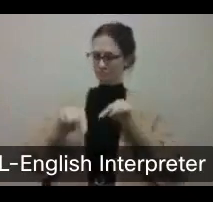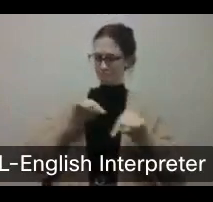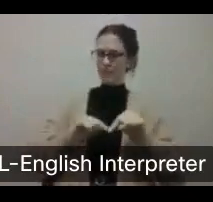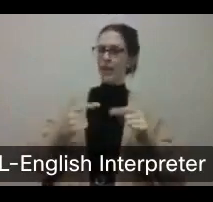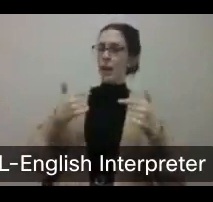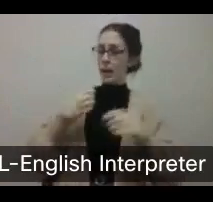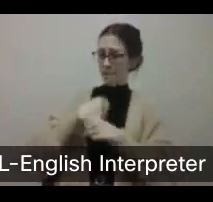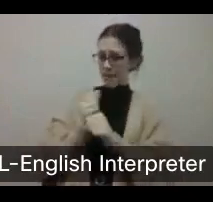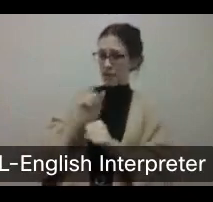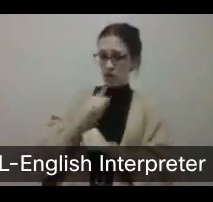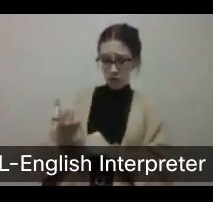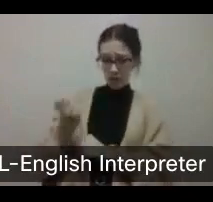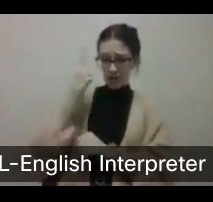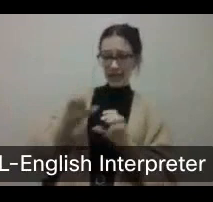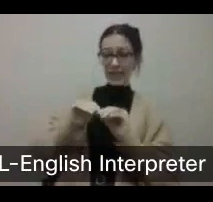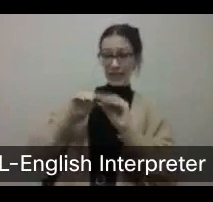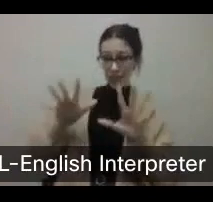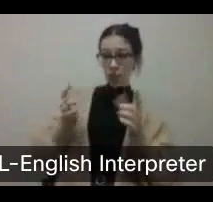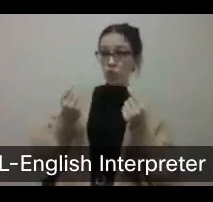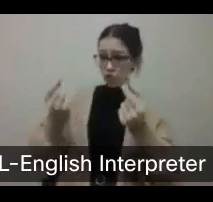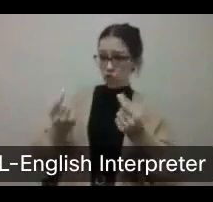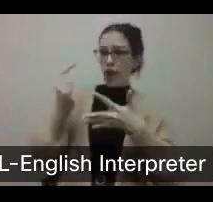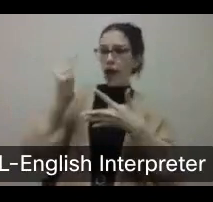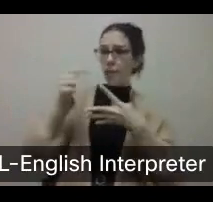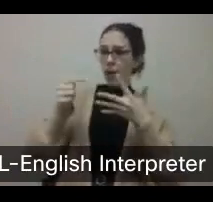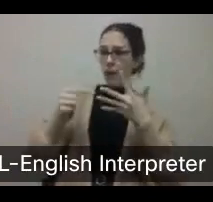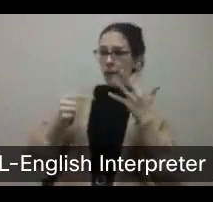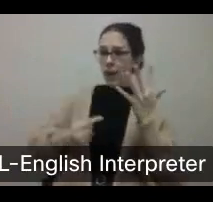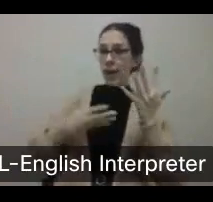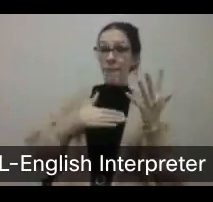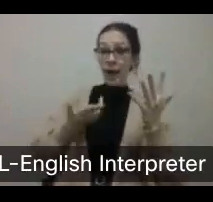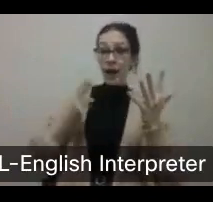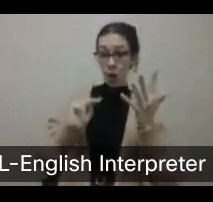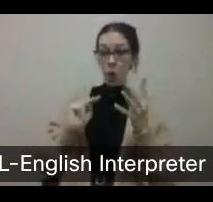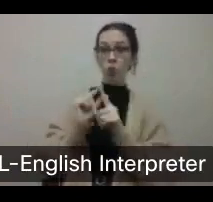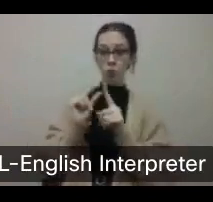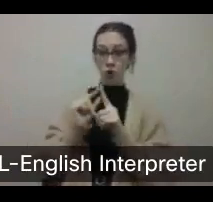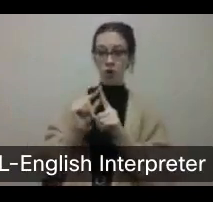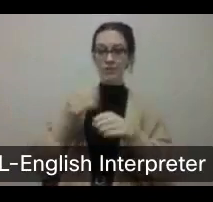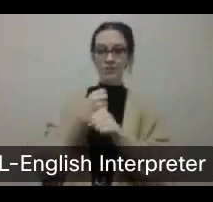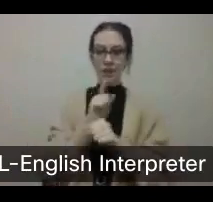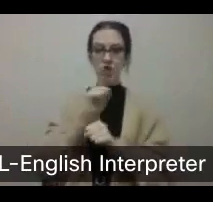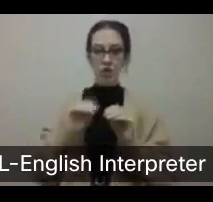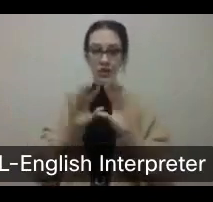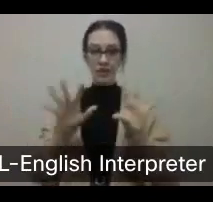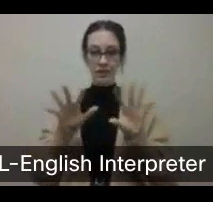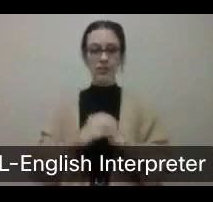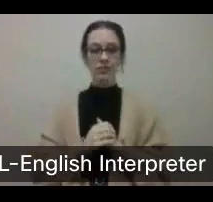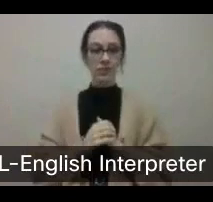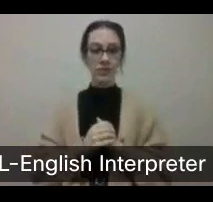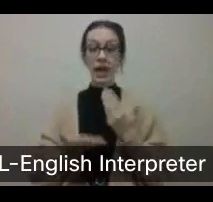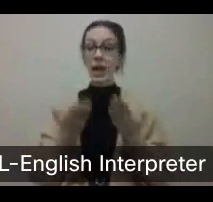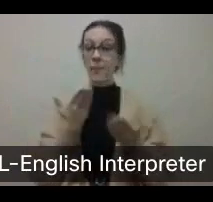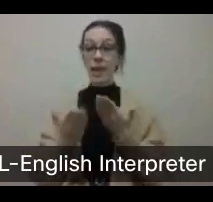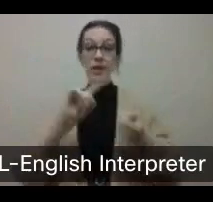you've understood to make sure that you understood and you caught all of the appropriate details. We also may do this when a friend is sharing a